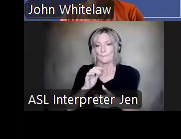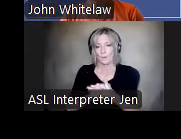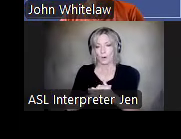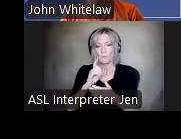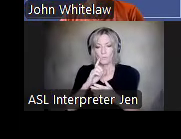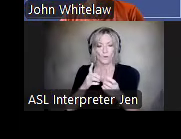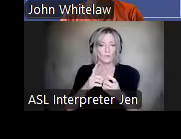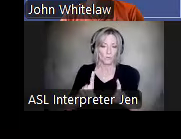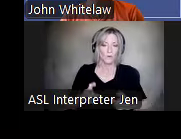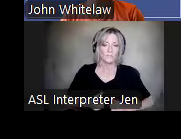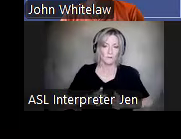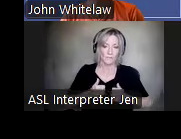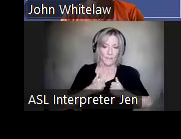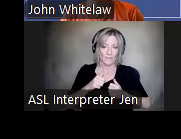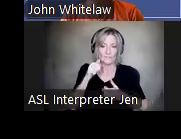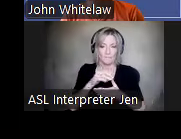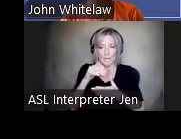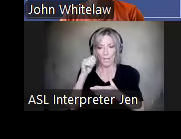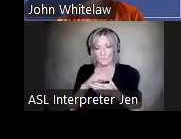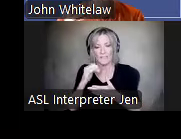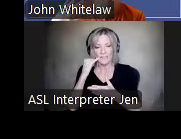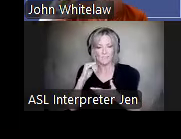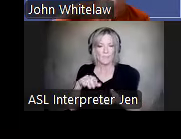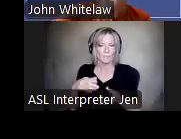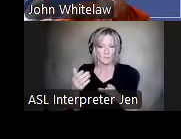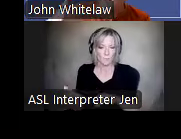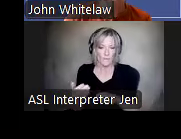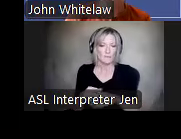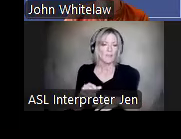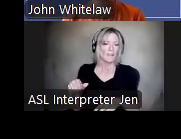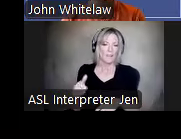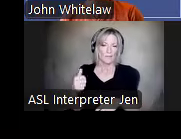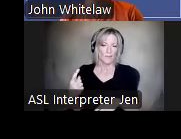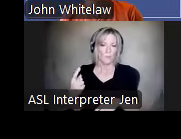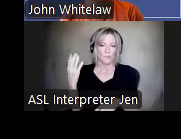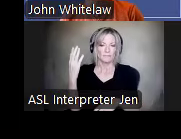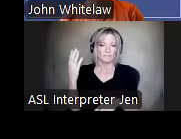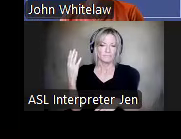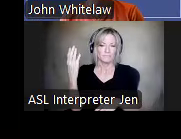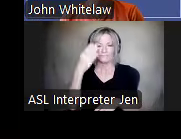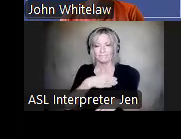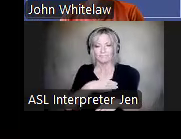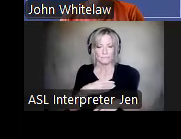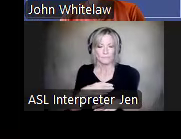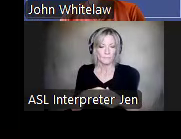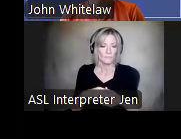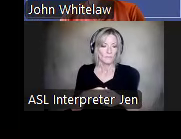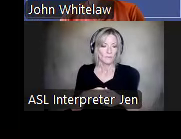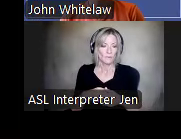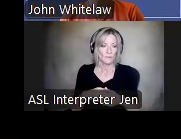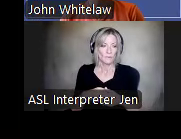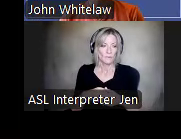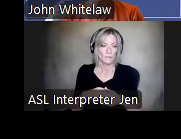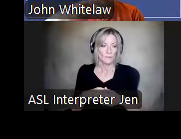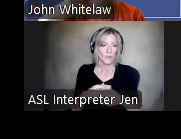surviving spouses where the spouse dies, which is another one that sometimes gets missed, is your long ago